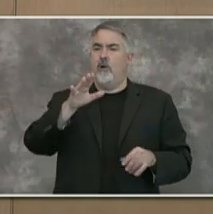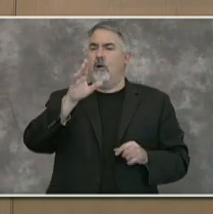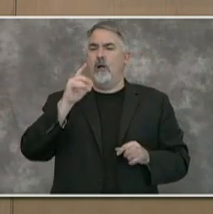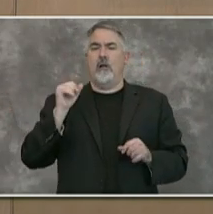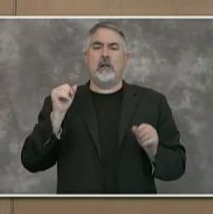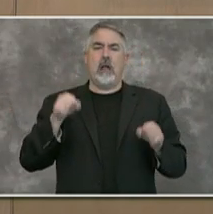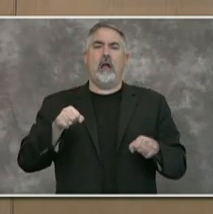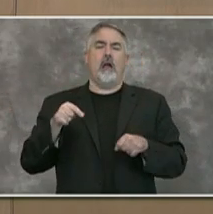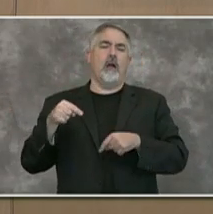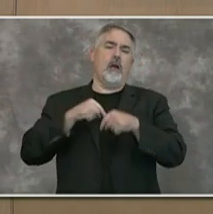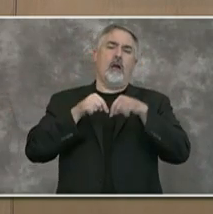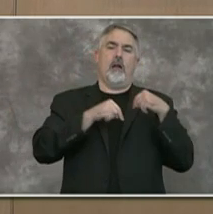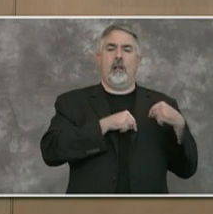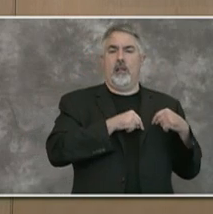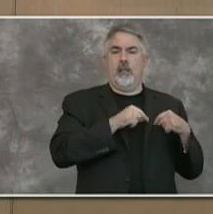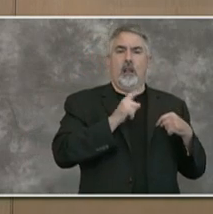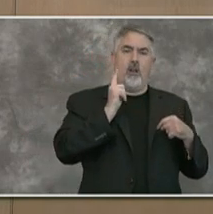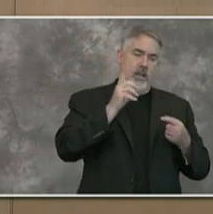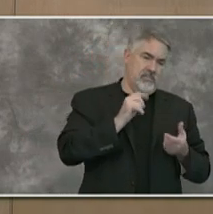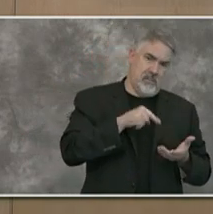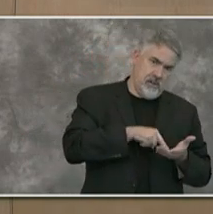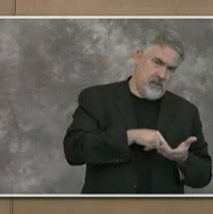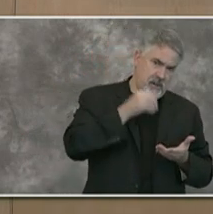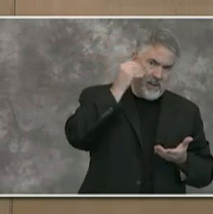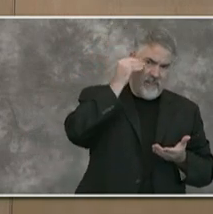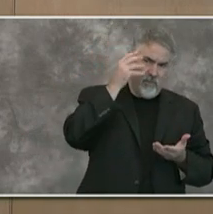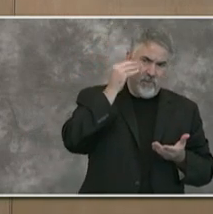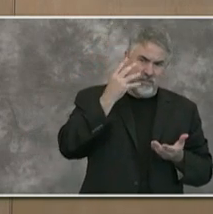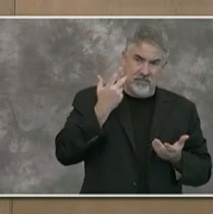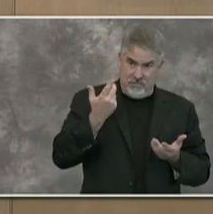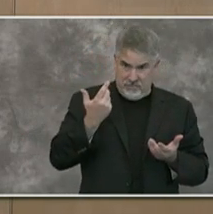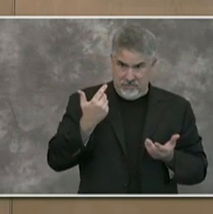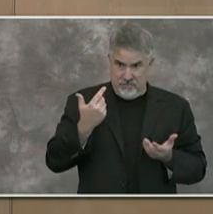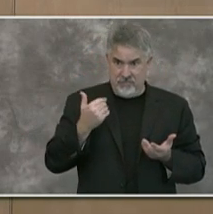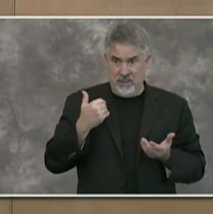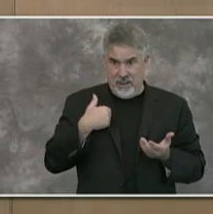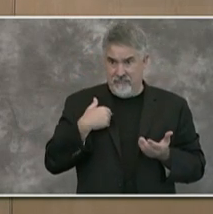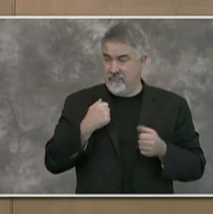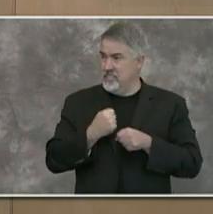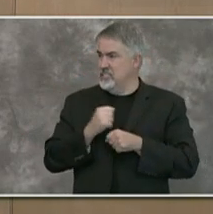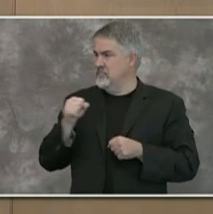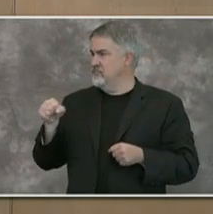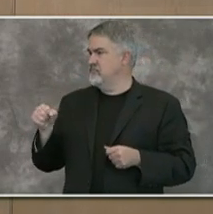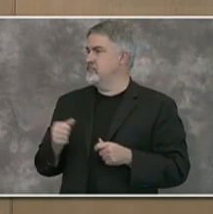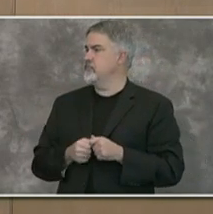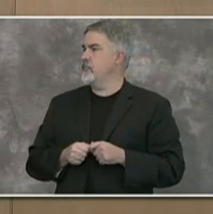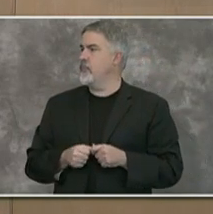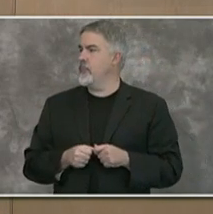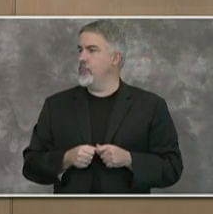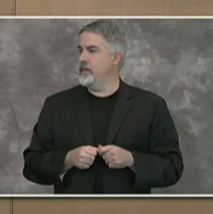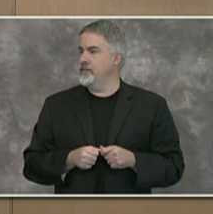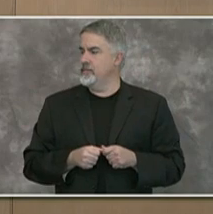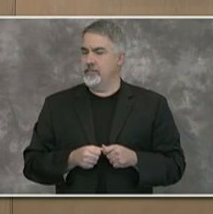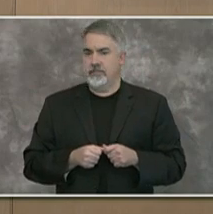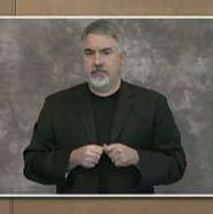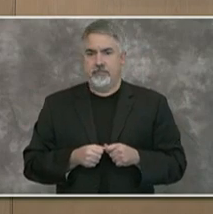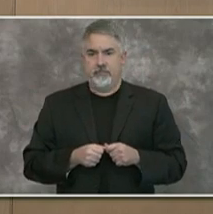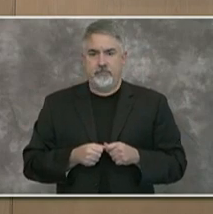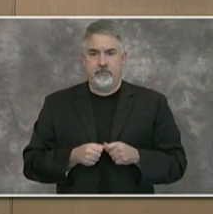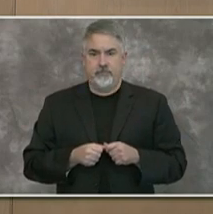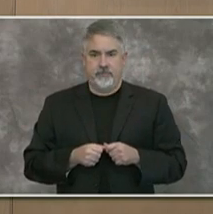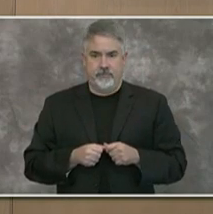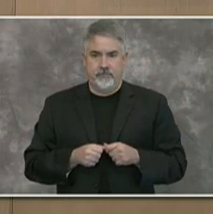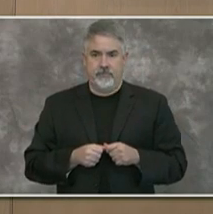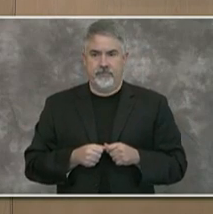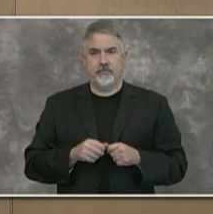to determine if that number is significant. All right, Melissa's second question is, how are you keeping track